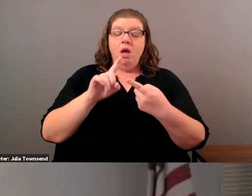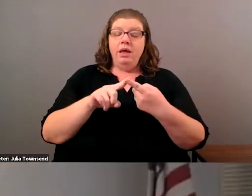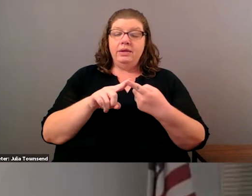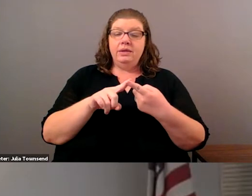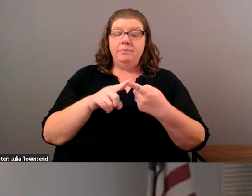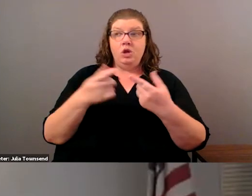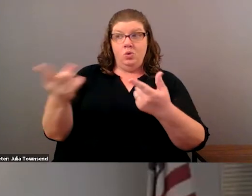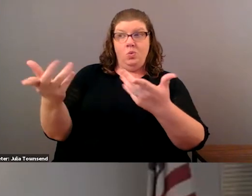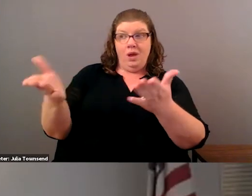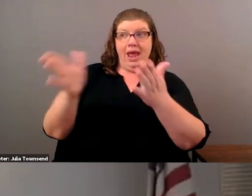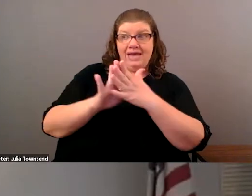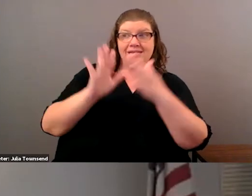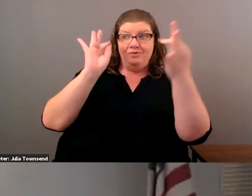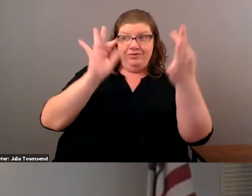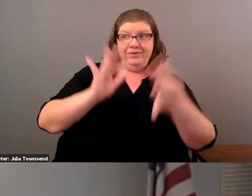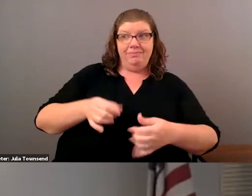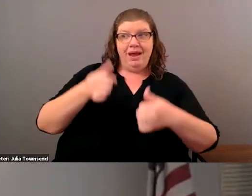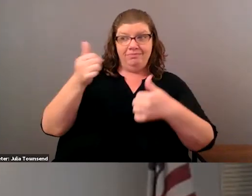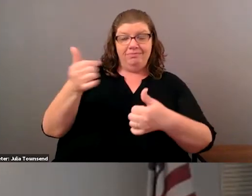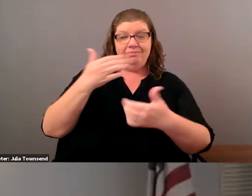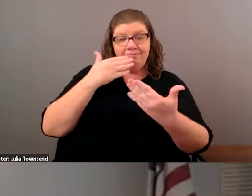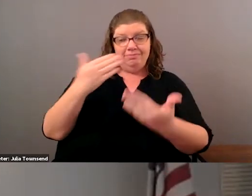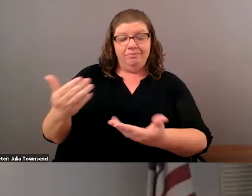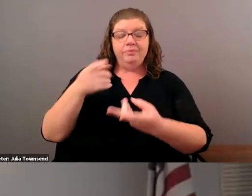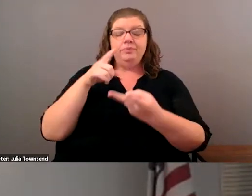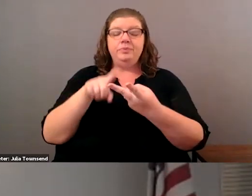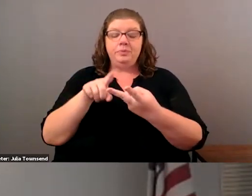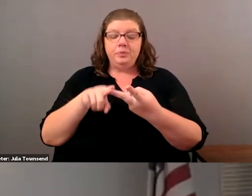asking for it, and then